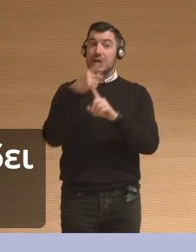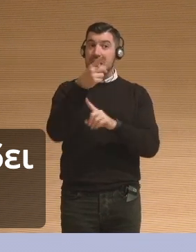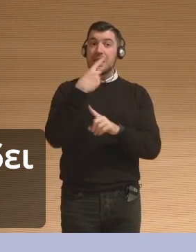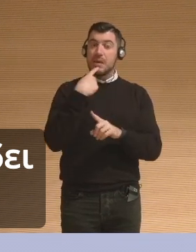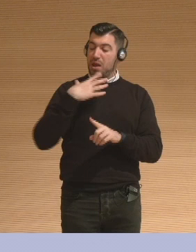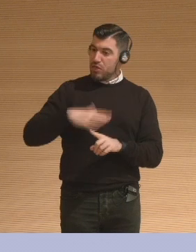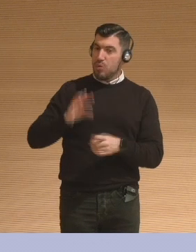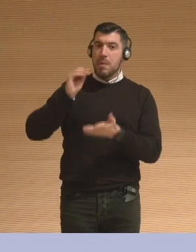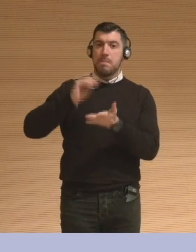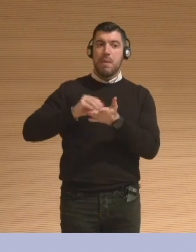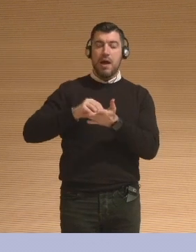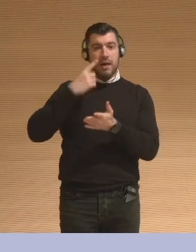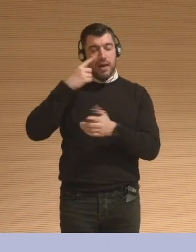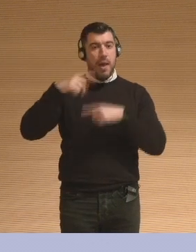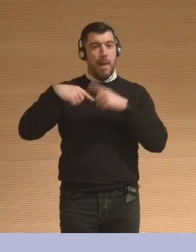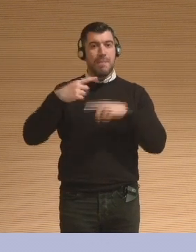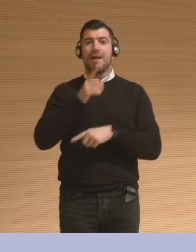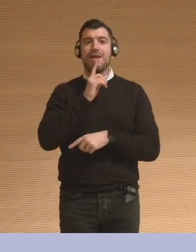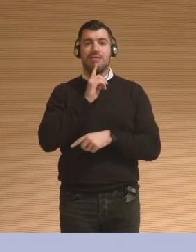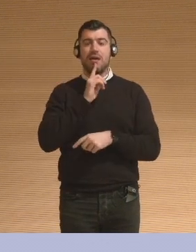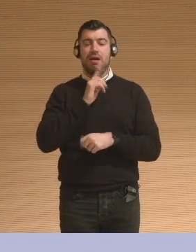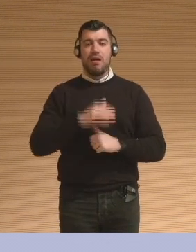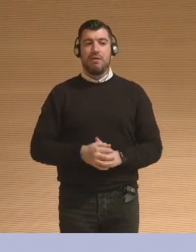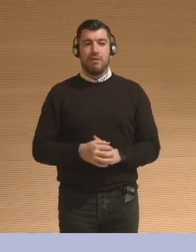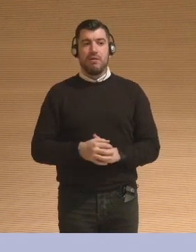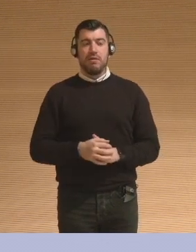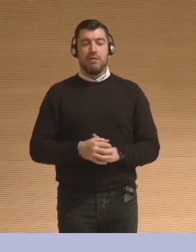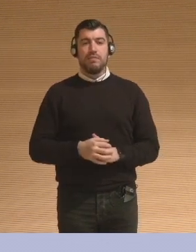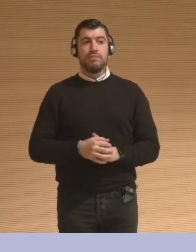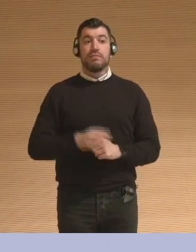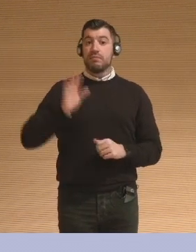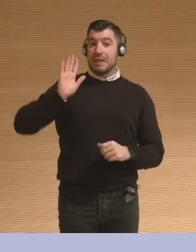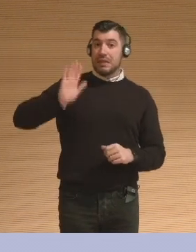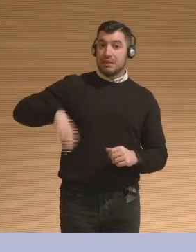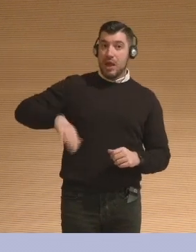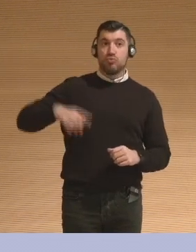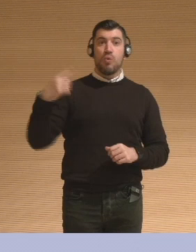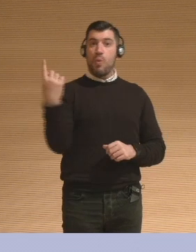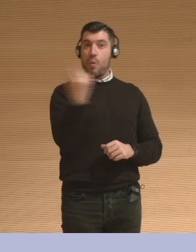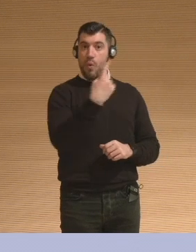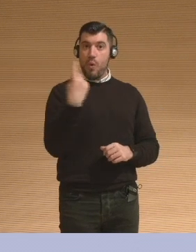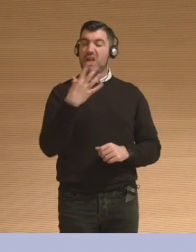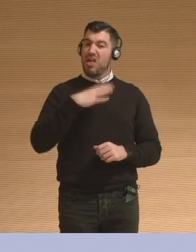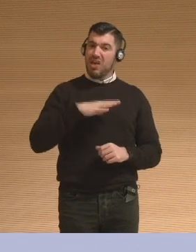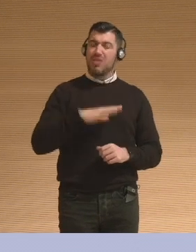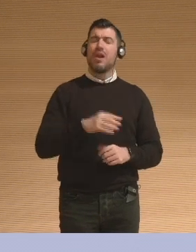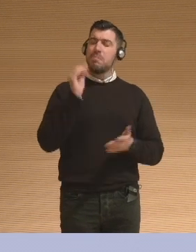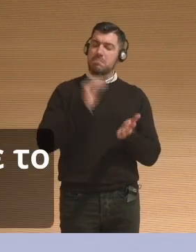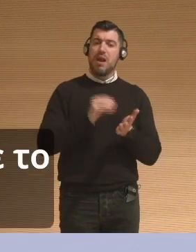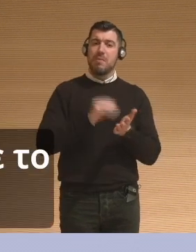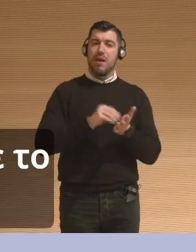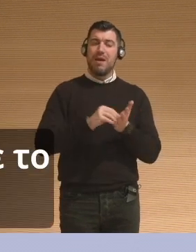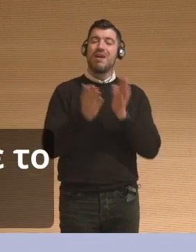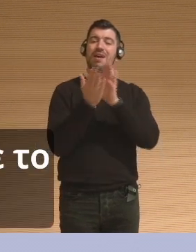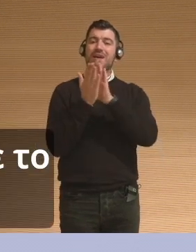with art. So the label of art alone may not be a necessarily important factor of cultural interventions,